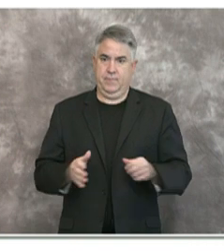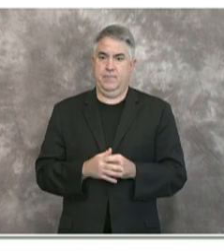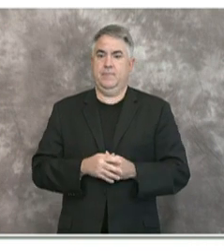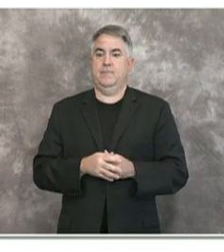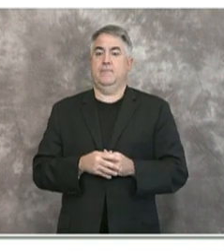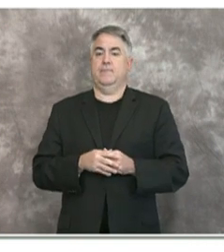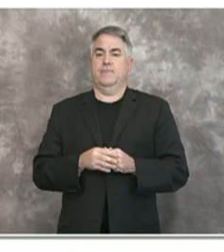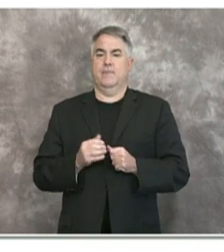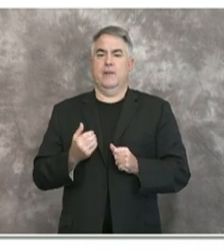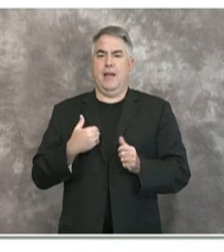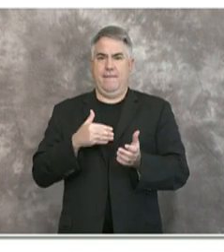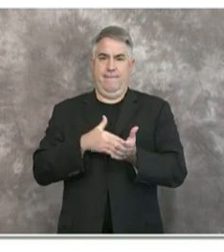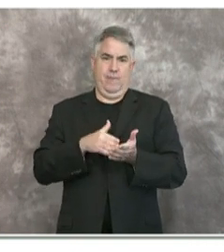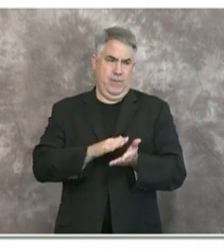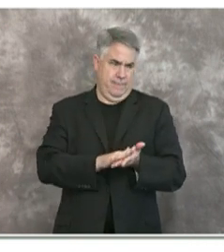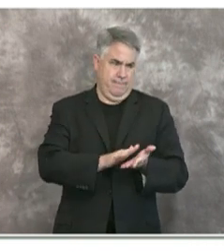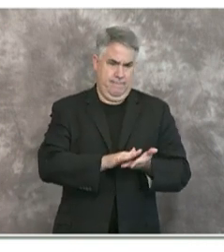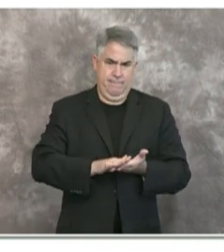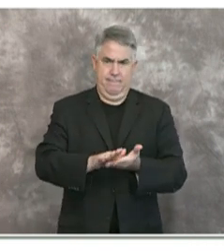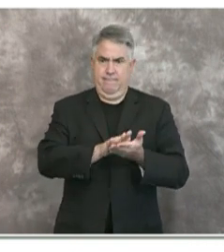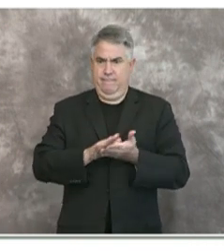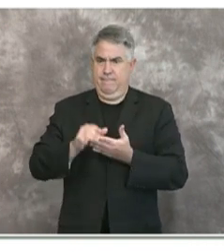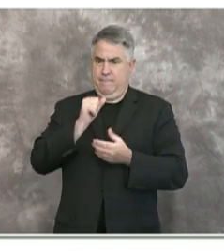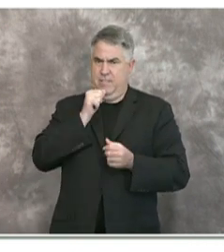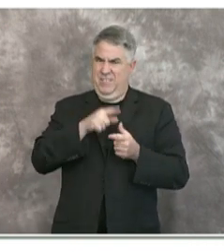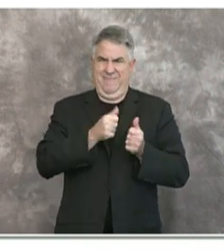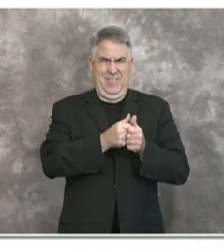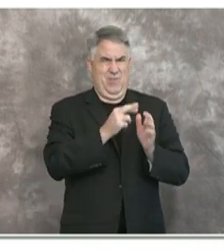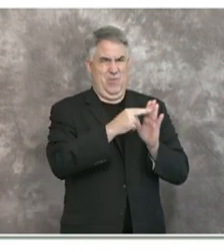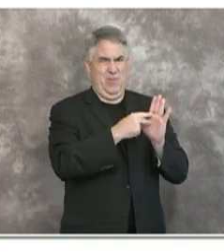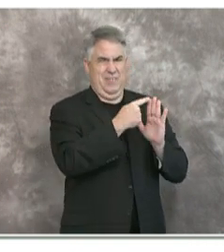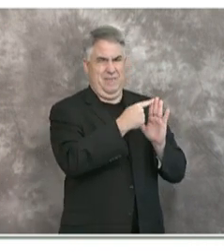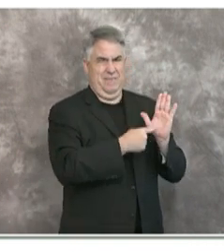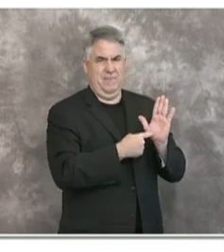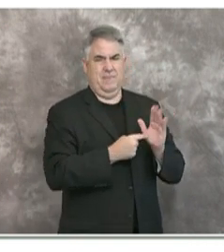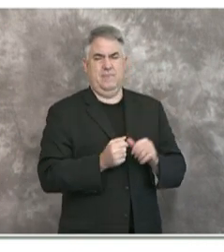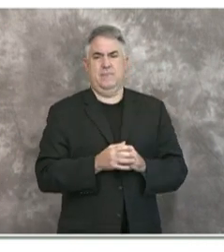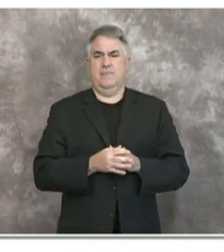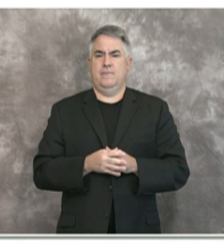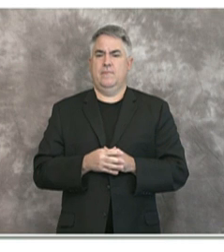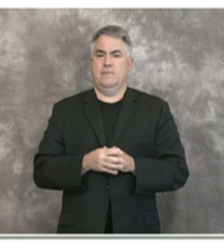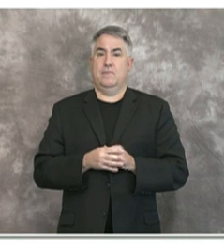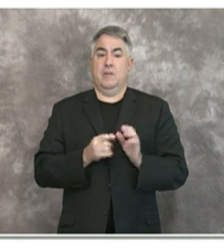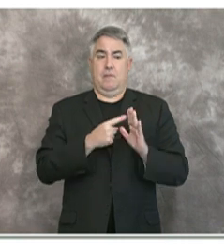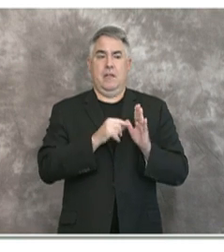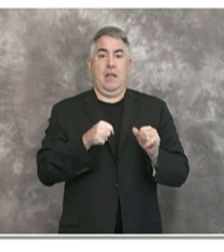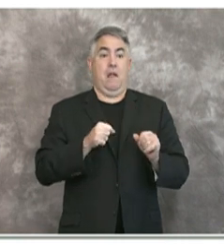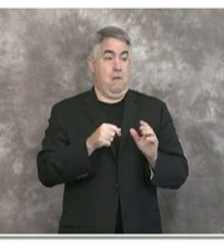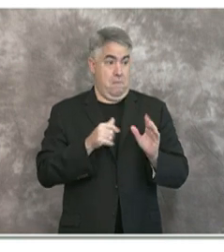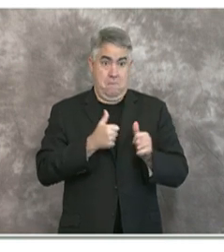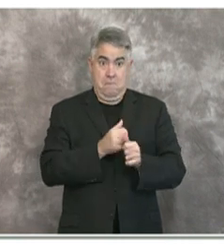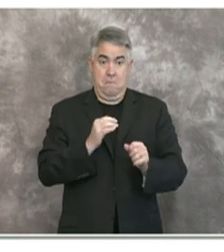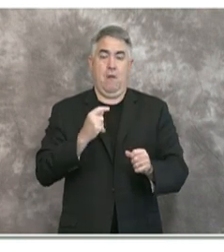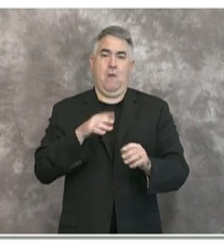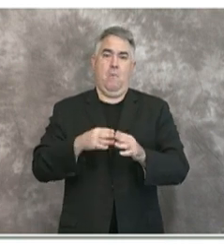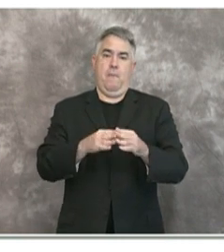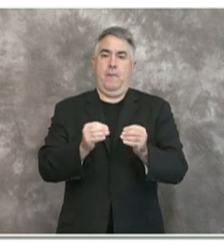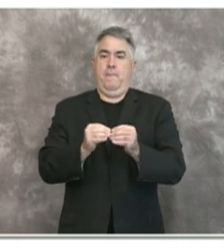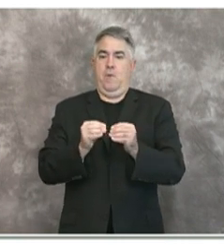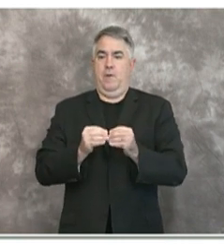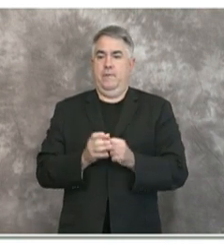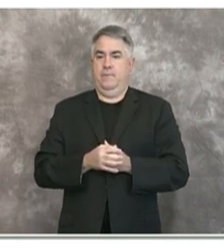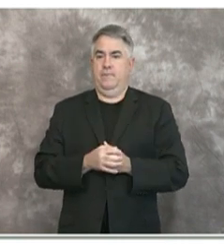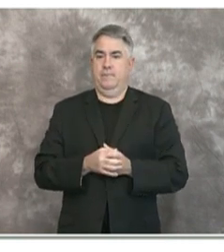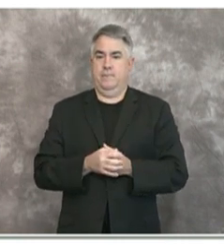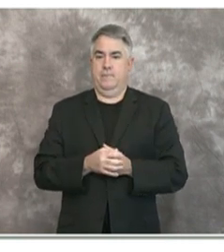that is put in the state guidance that will help hair salons and barbershops as they begin to reopen. We have a quick do's and don'ts